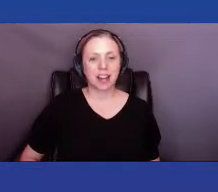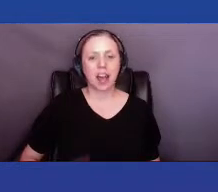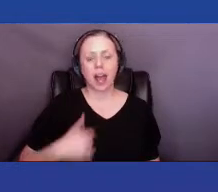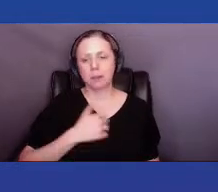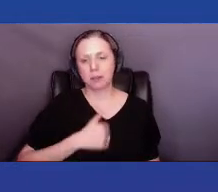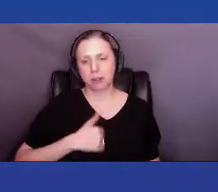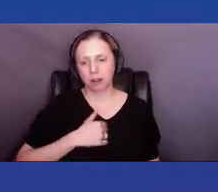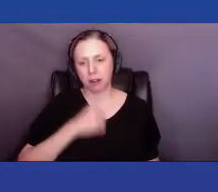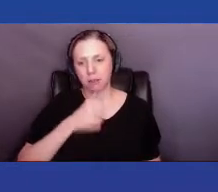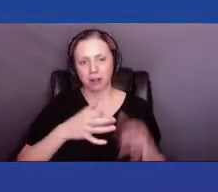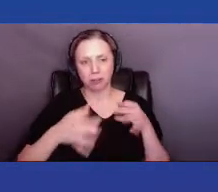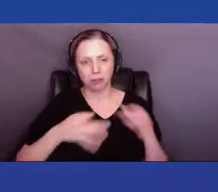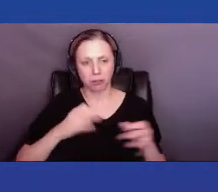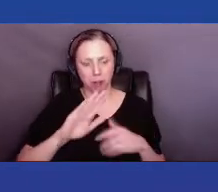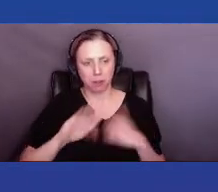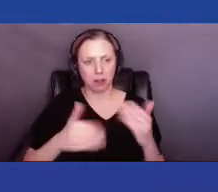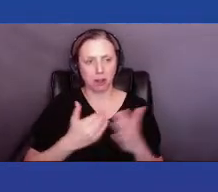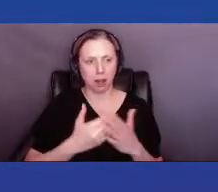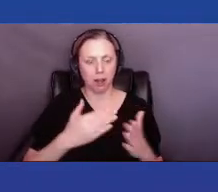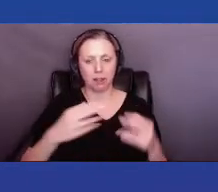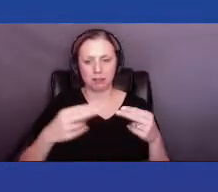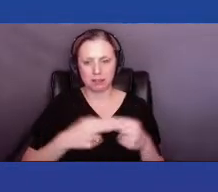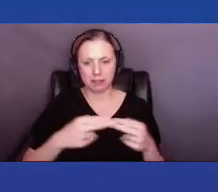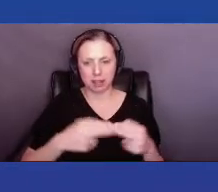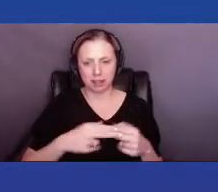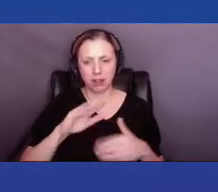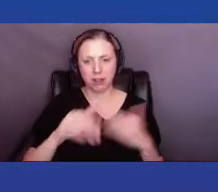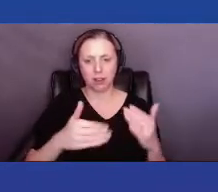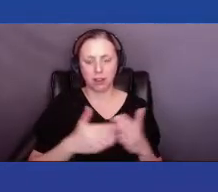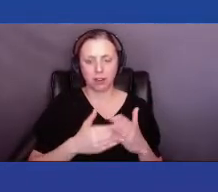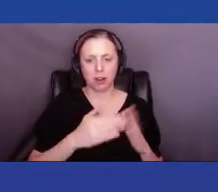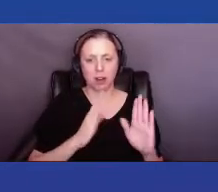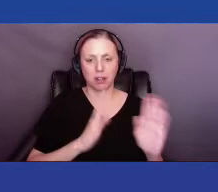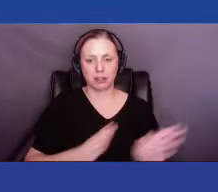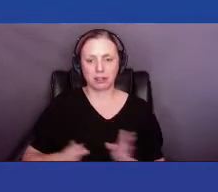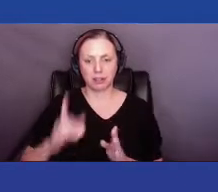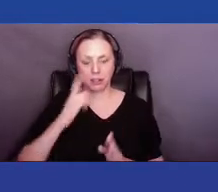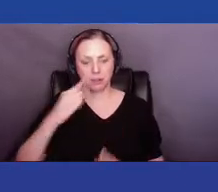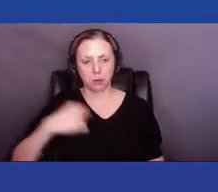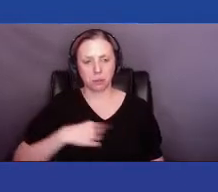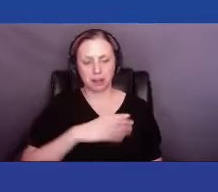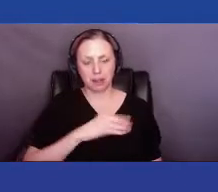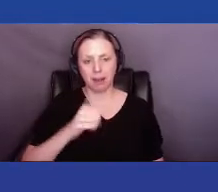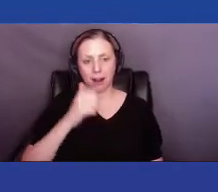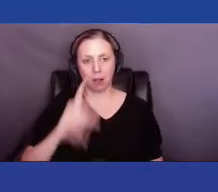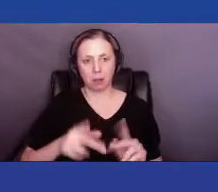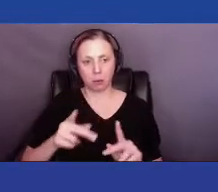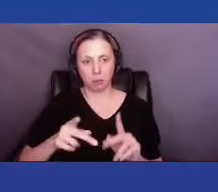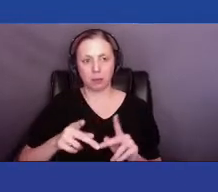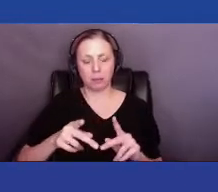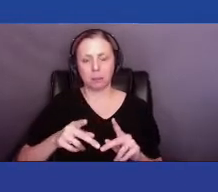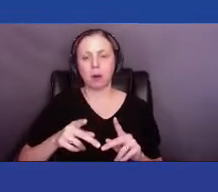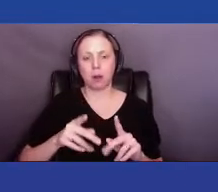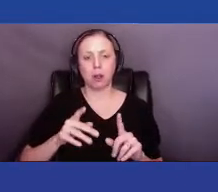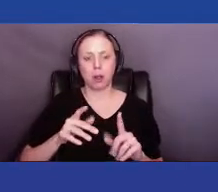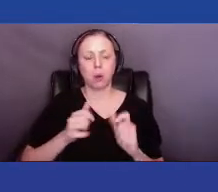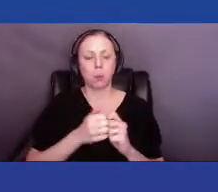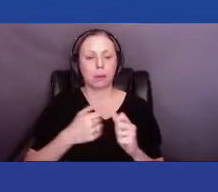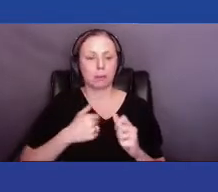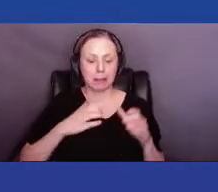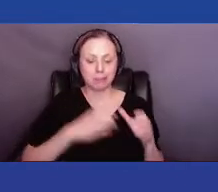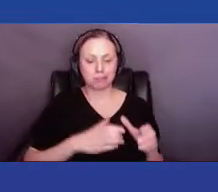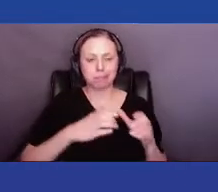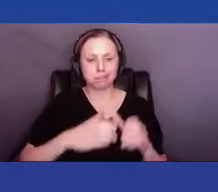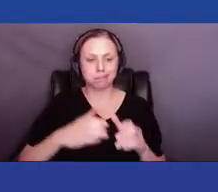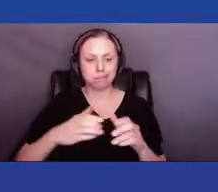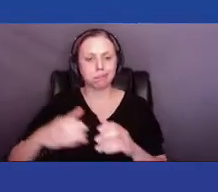that I'm not describing all of the slides, but they're all in a series of me and others traveling with me. In this picture, someone is